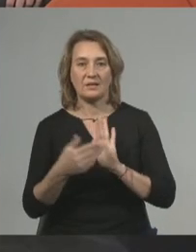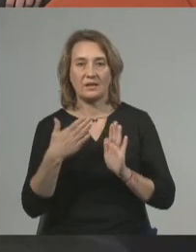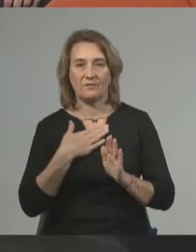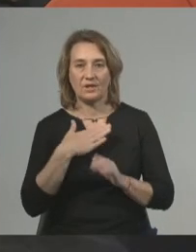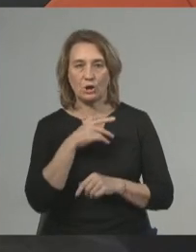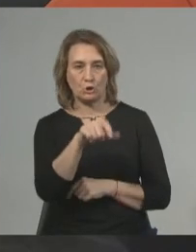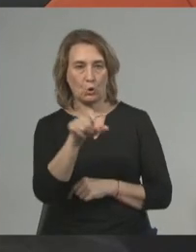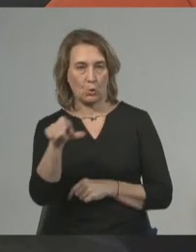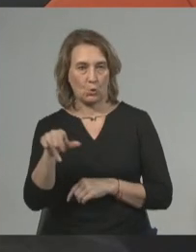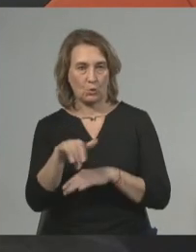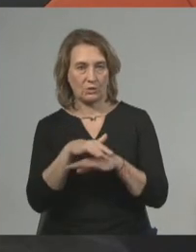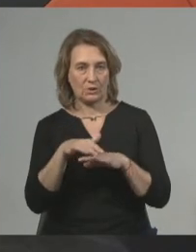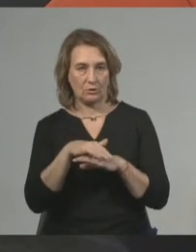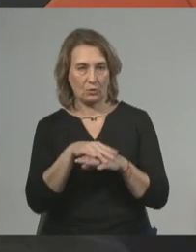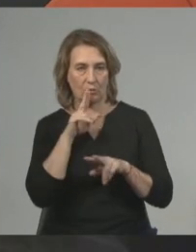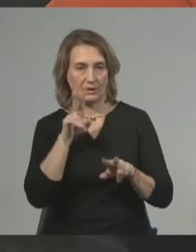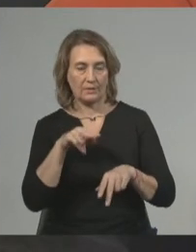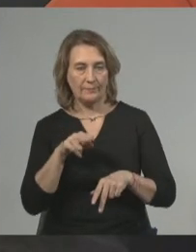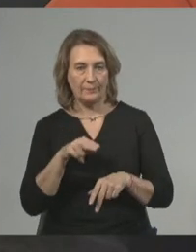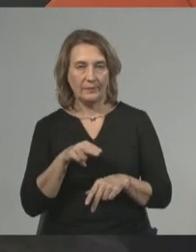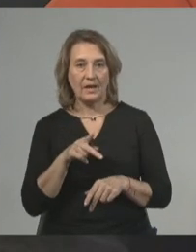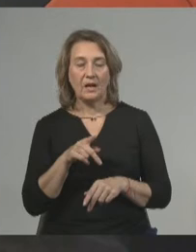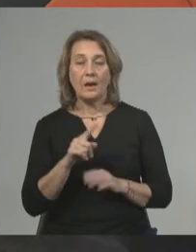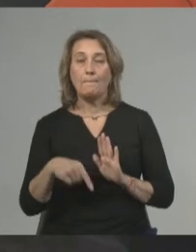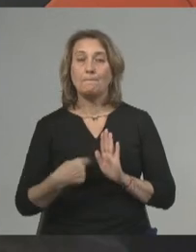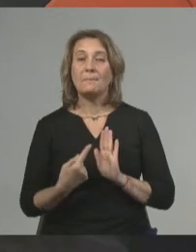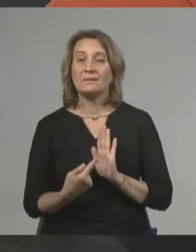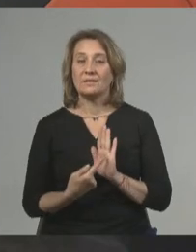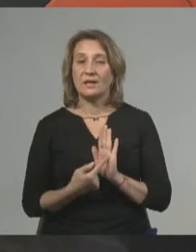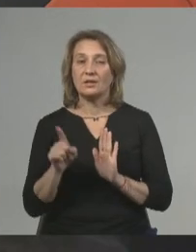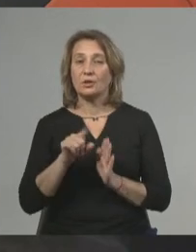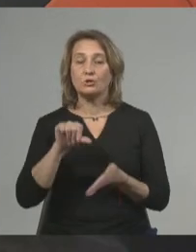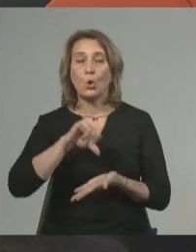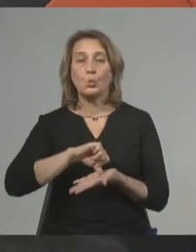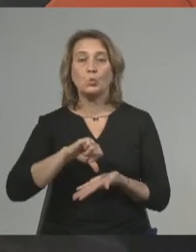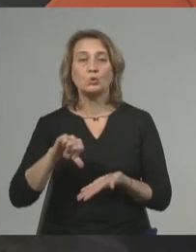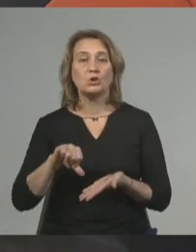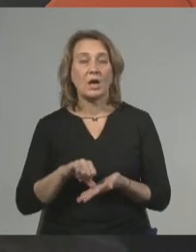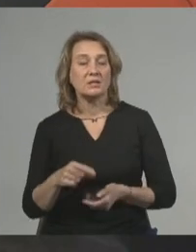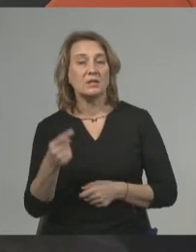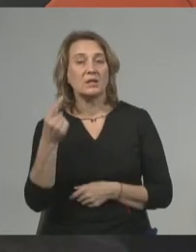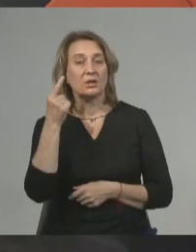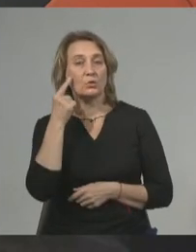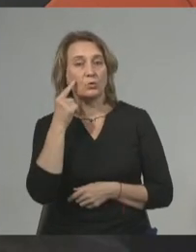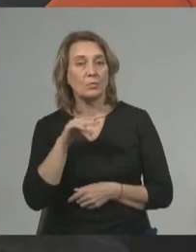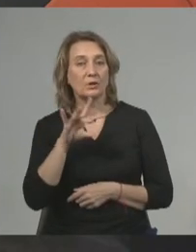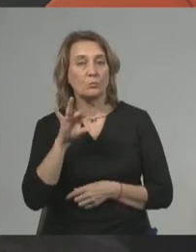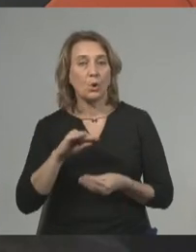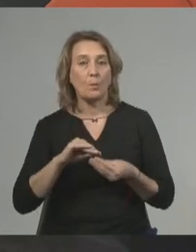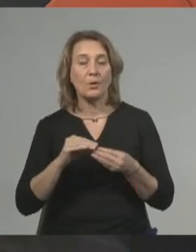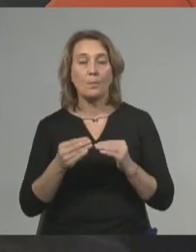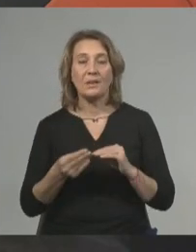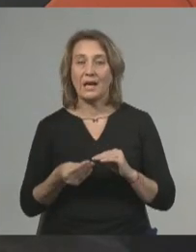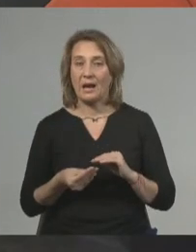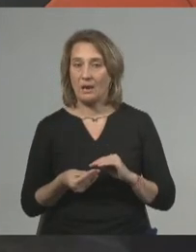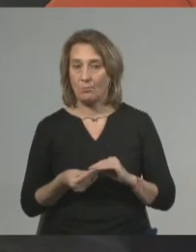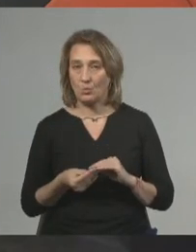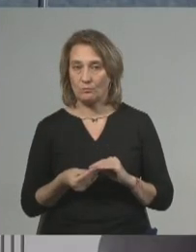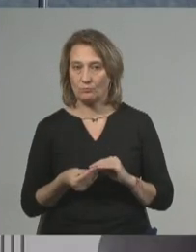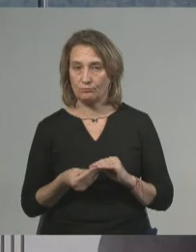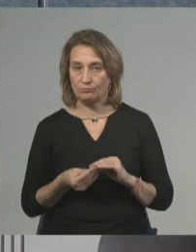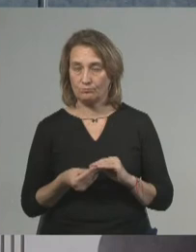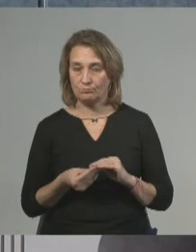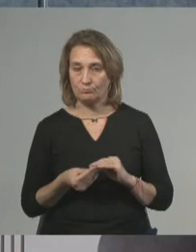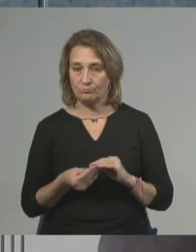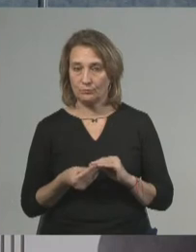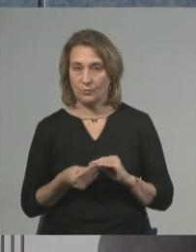question how how do the participants feel about the problematic of the far right in ukraine do you